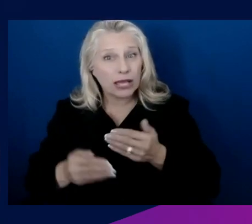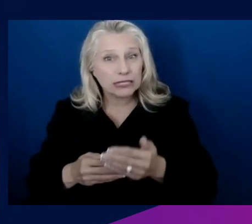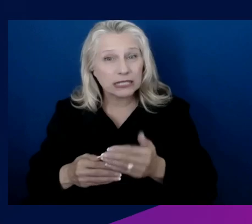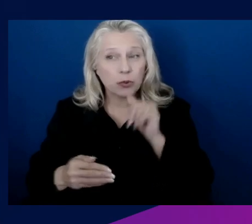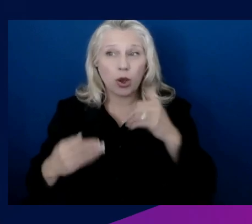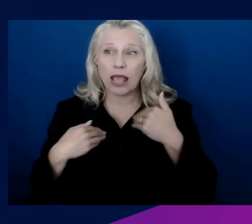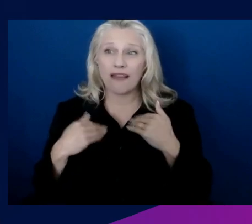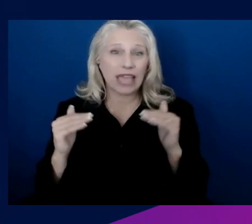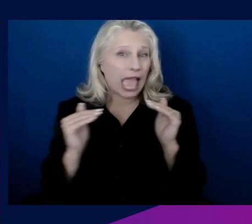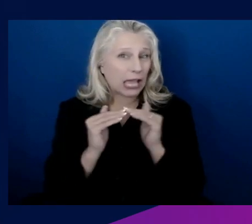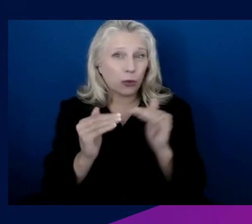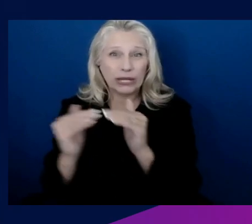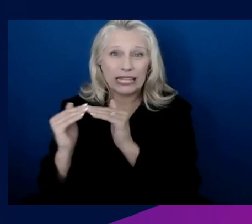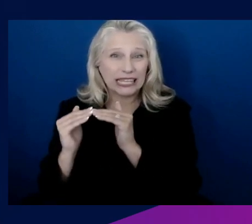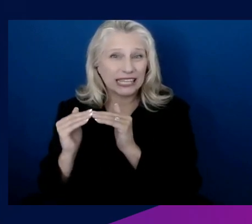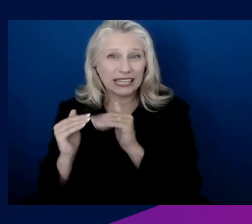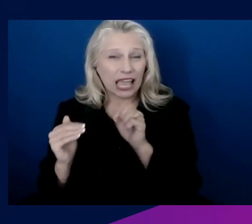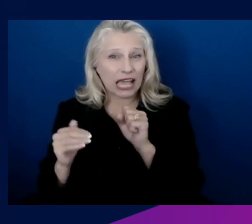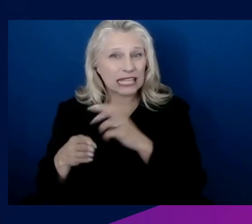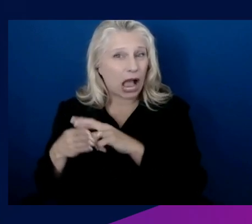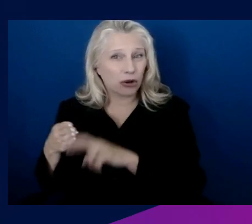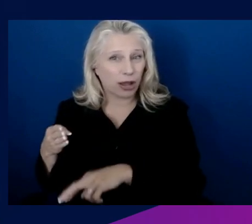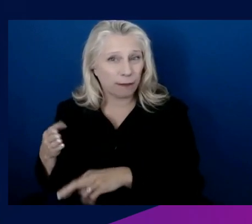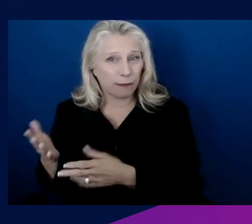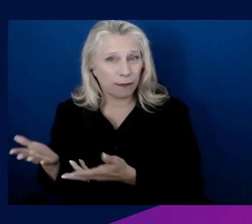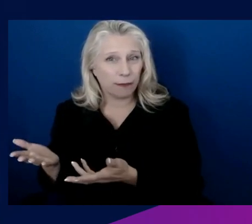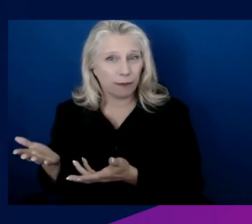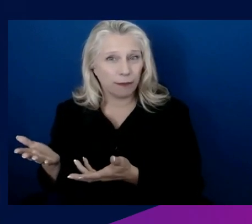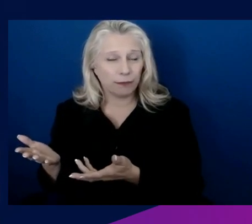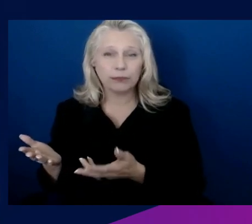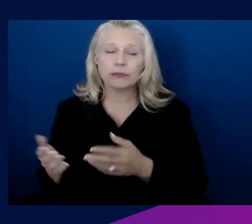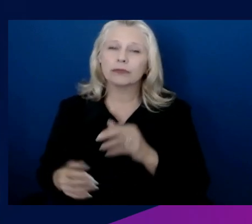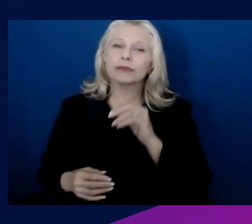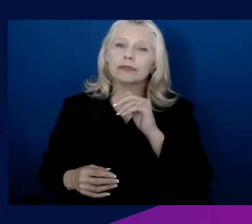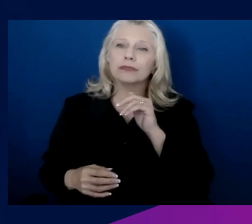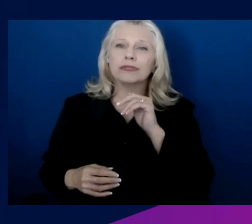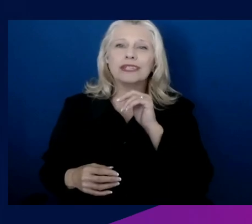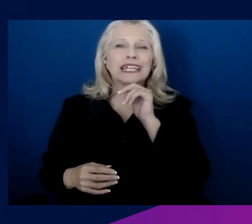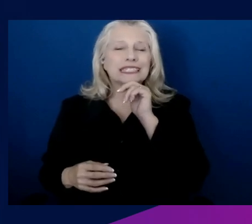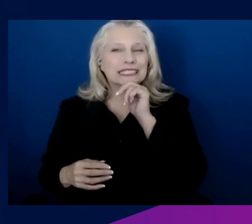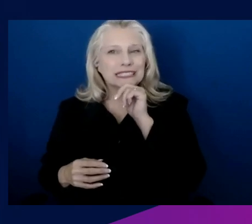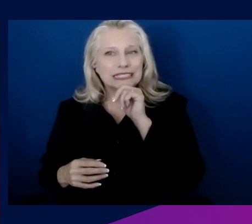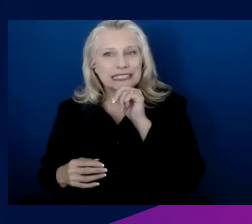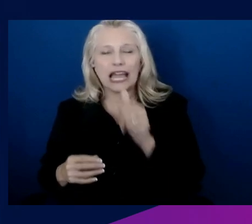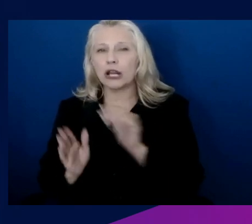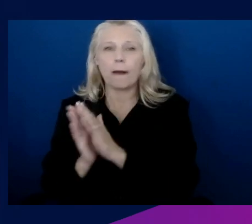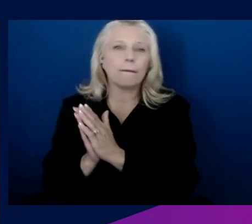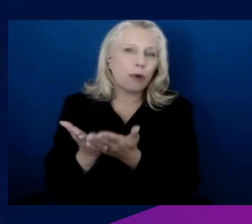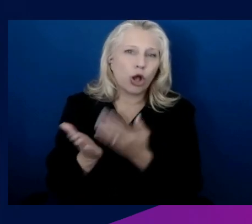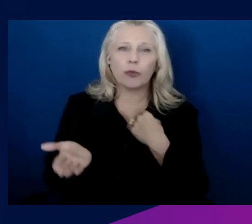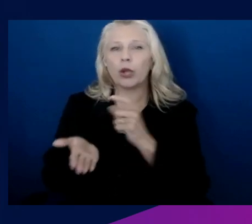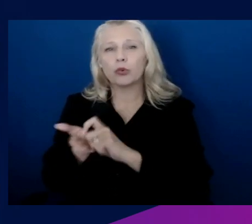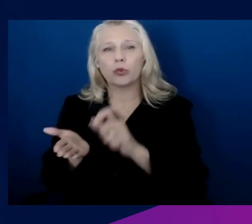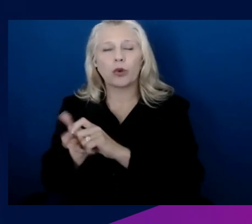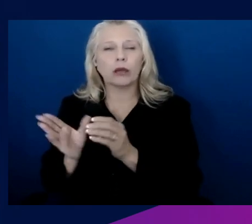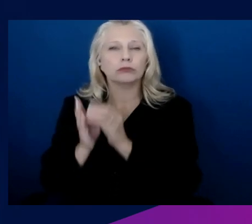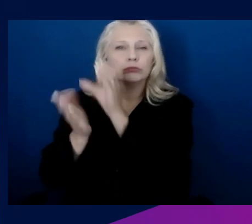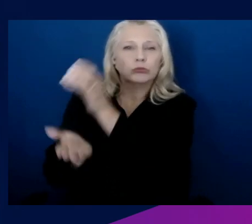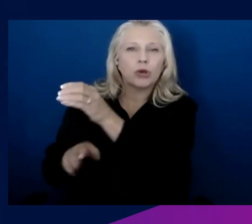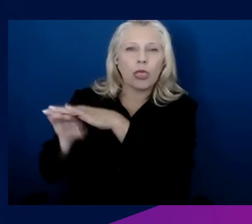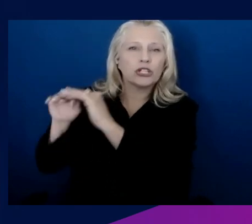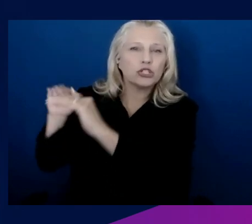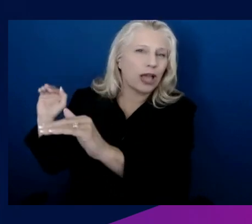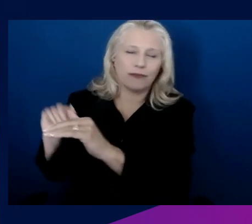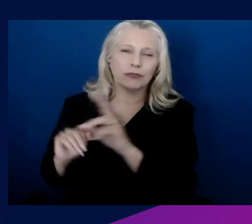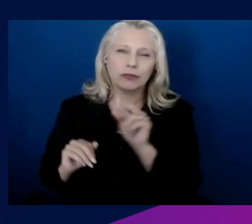as an outcome. And it isn't an encyclopedia. It isn't a book that we write and put on the shelf, but it's something that we